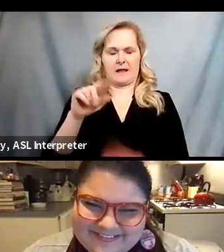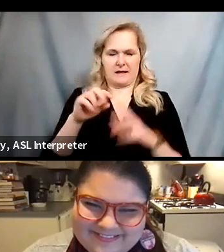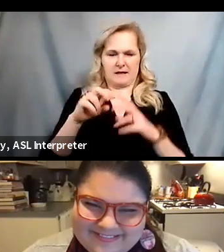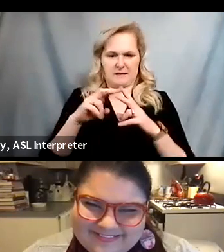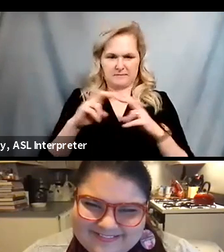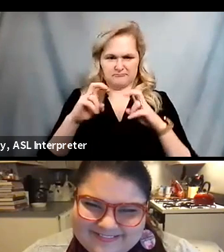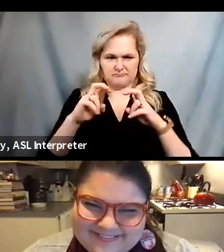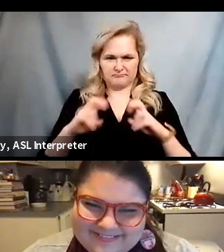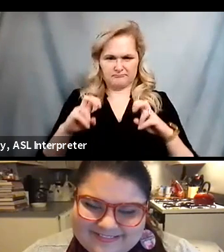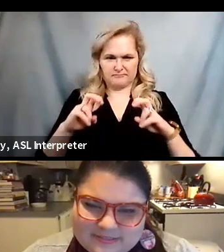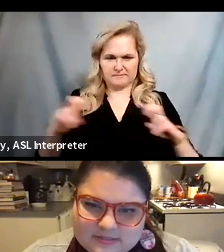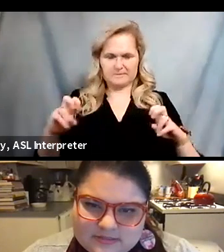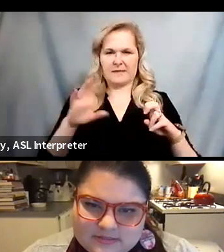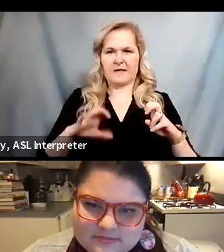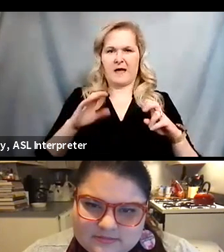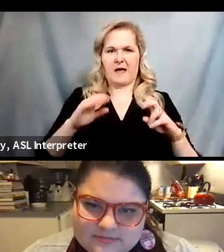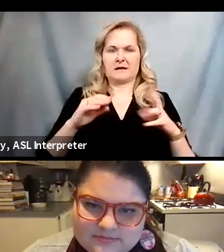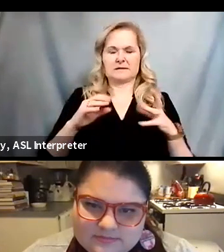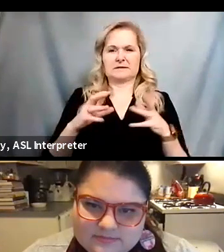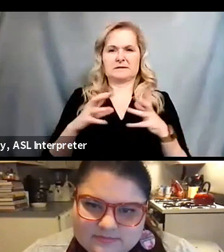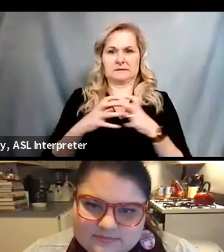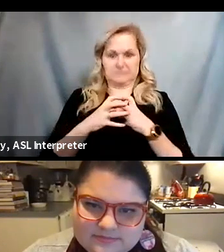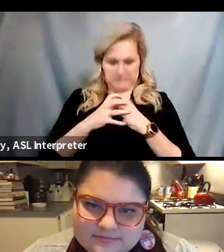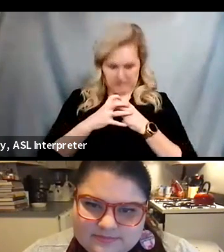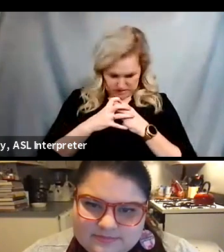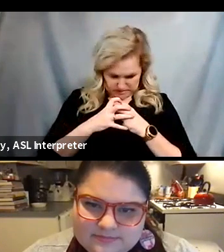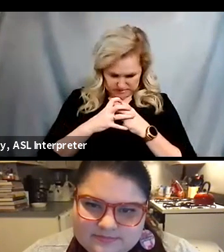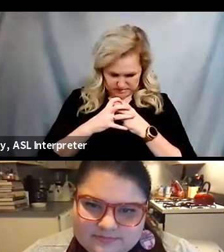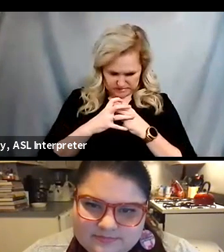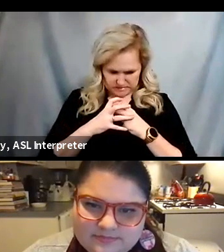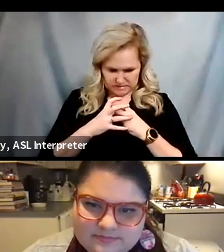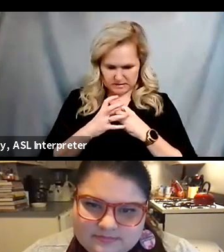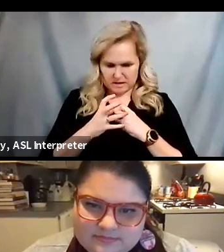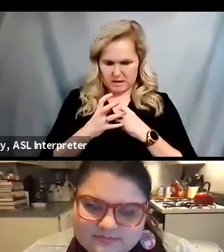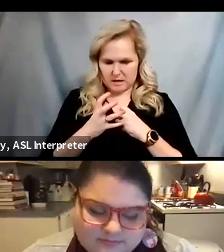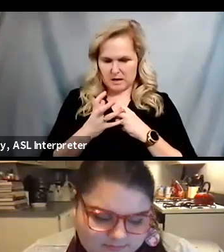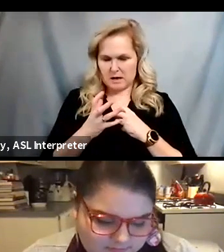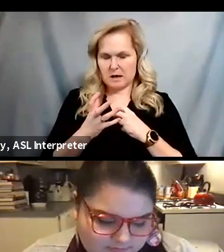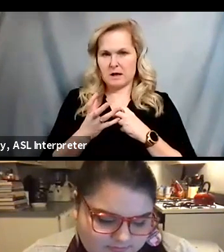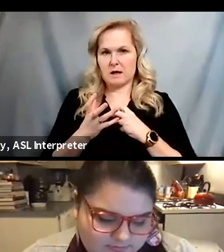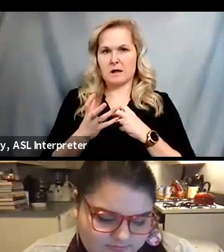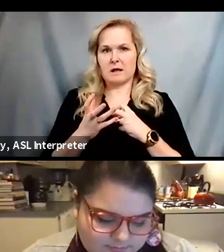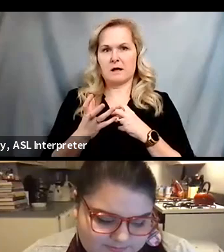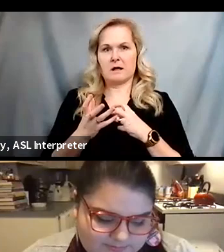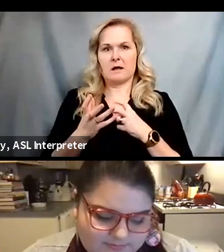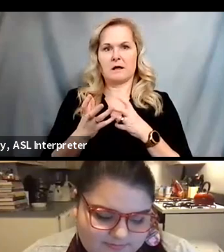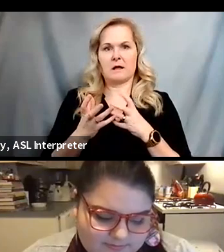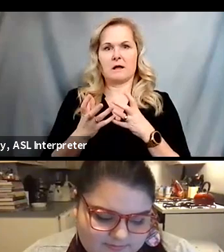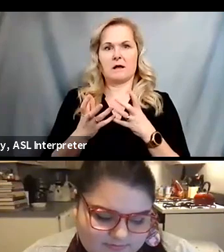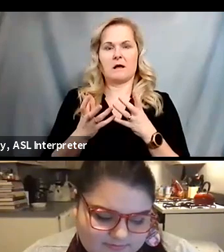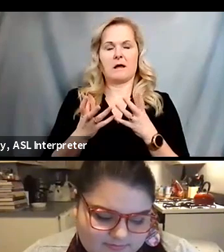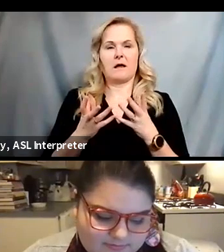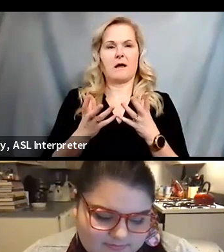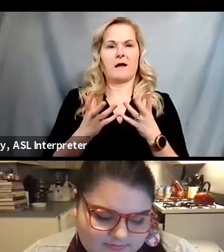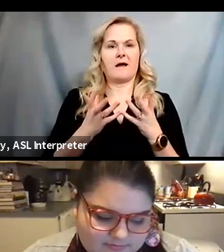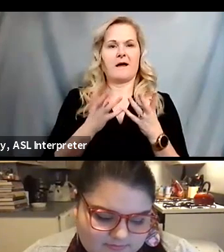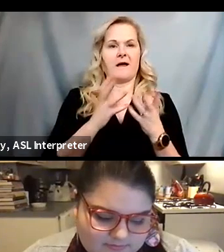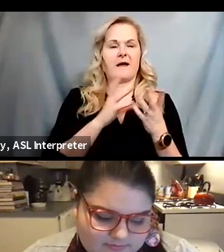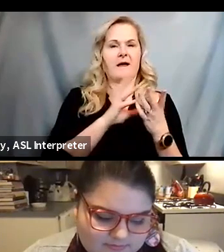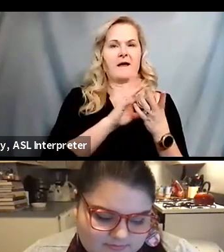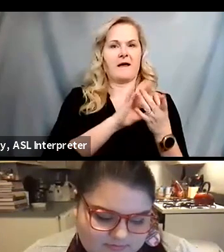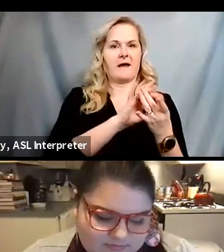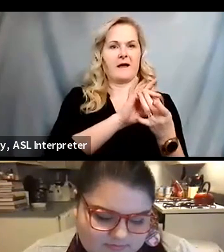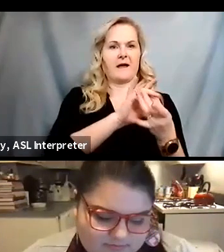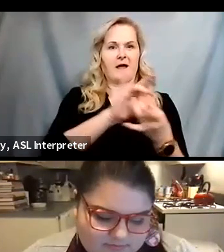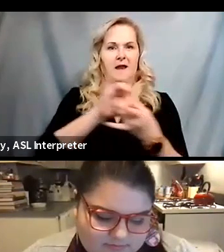An unweaving of the tight ball of thread in me, connecting in with all of you and with